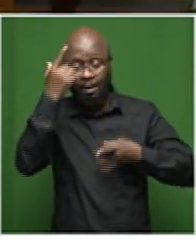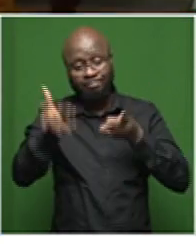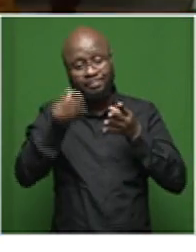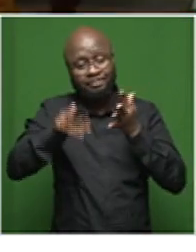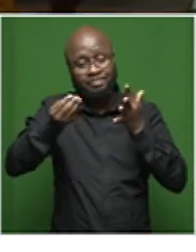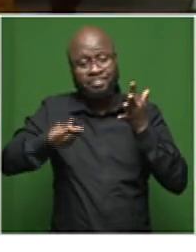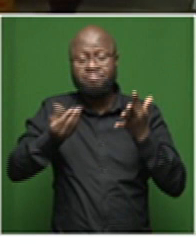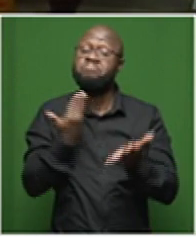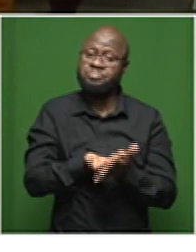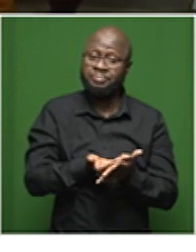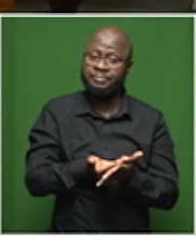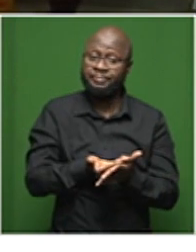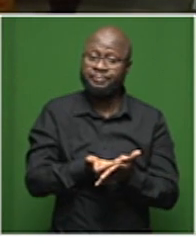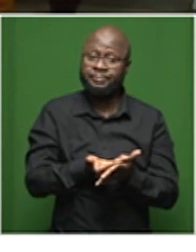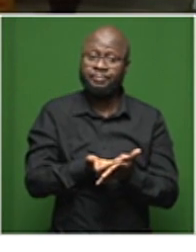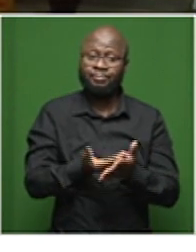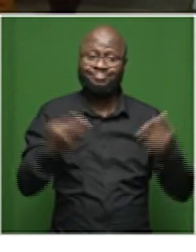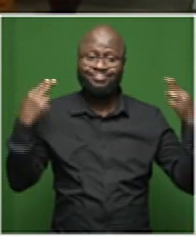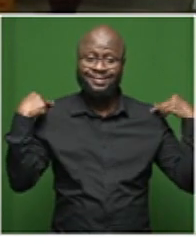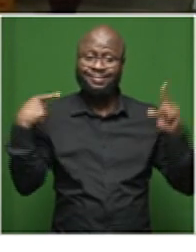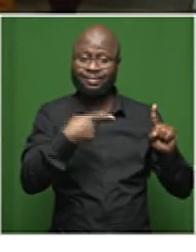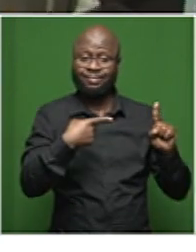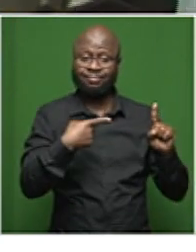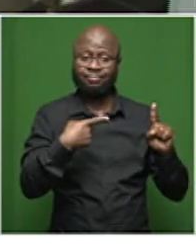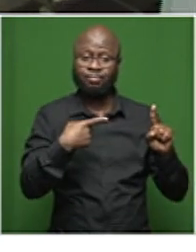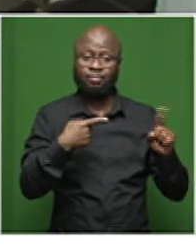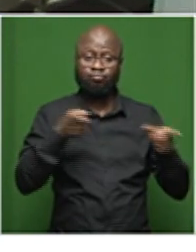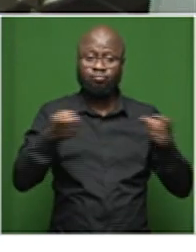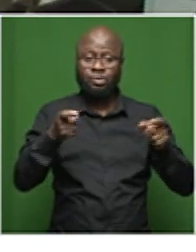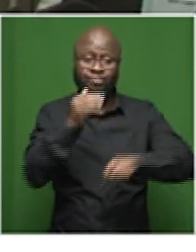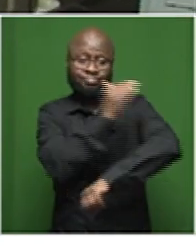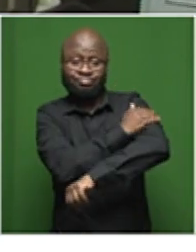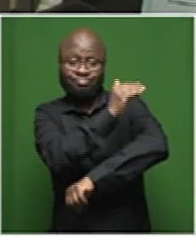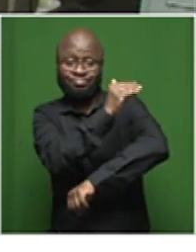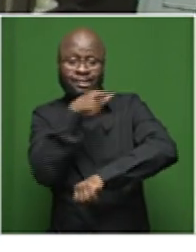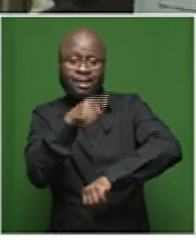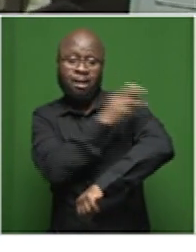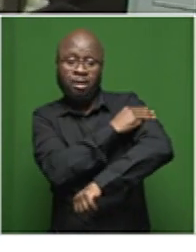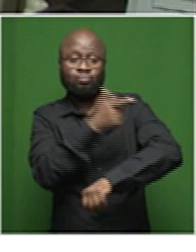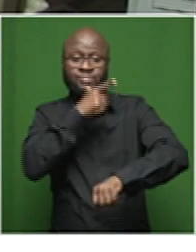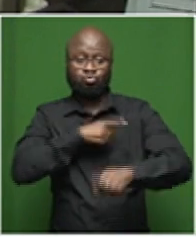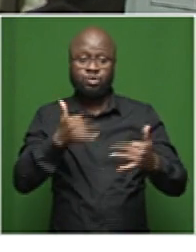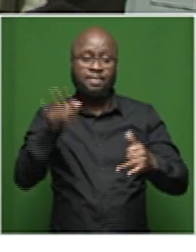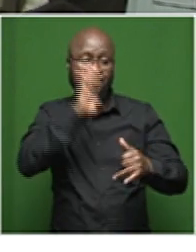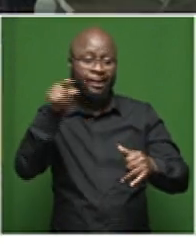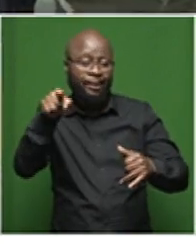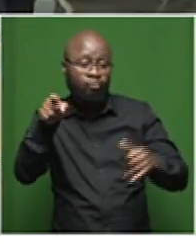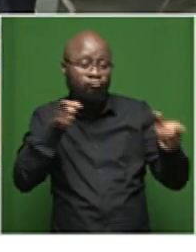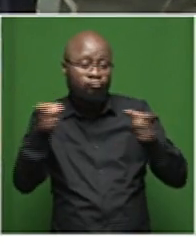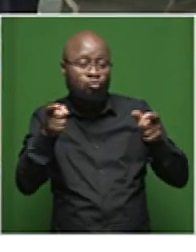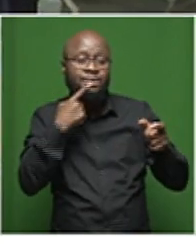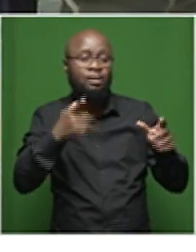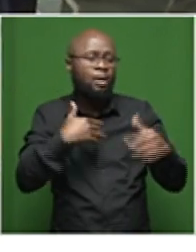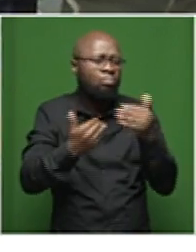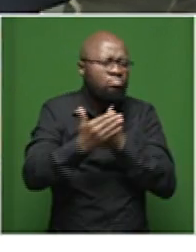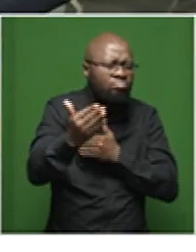disease. Sister Constance Tlolane, who is the Operational Manager Cardiology Unit at Chris Hani Baragwanath Hospital, talks